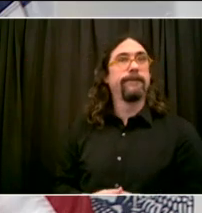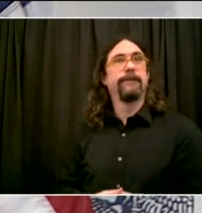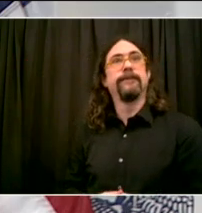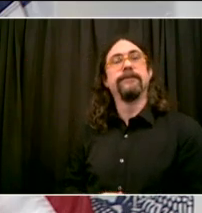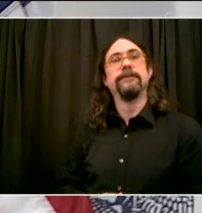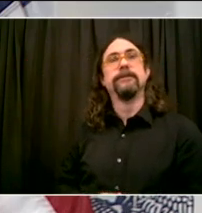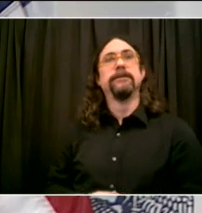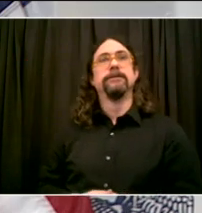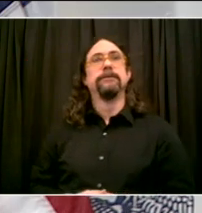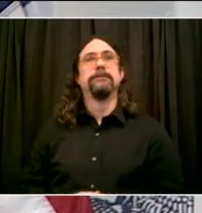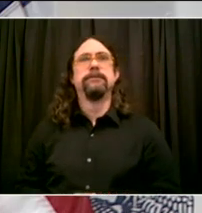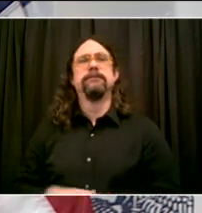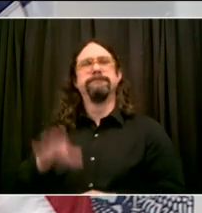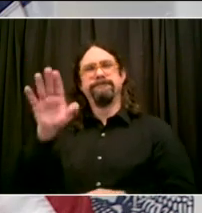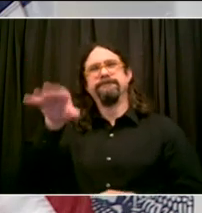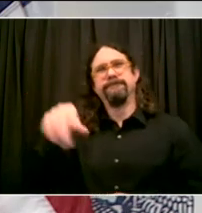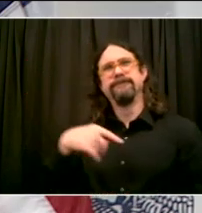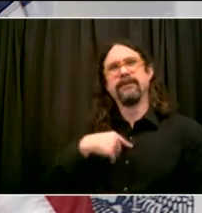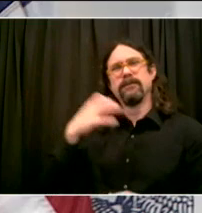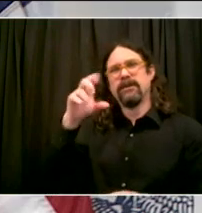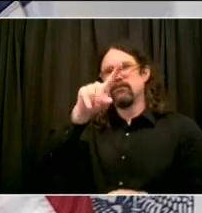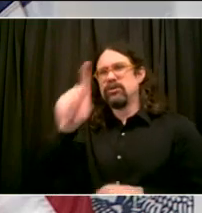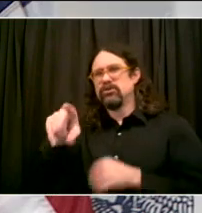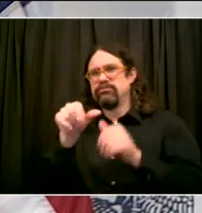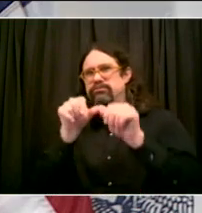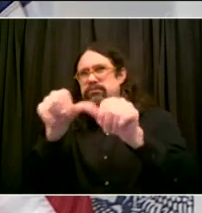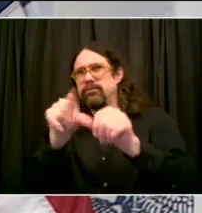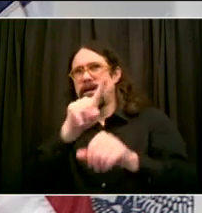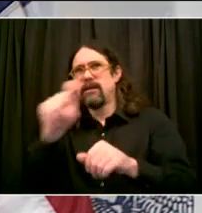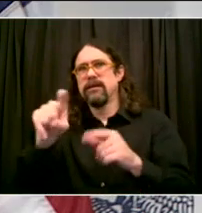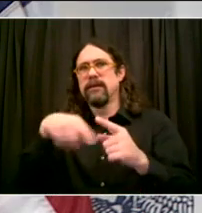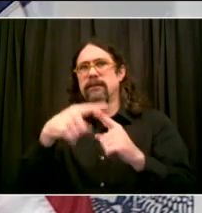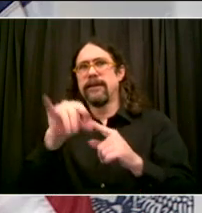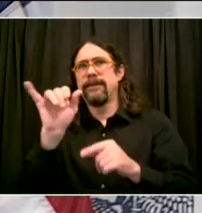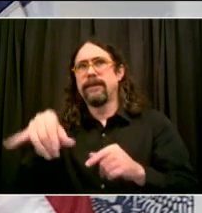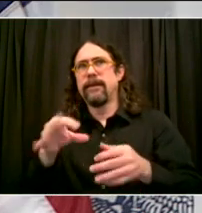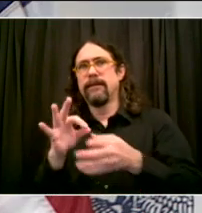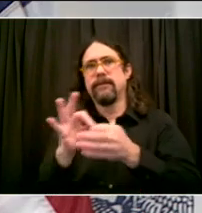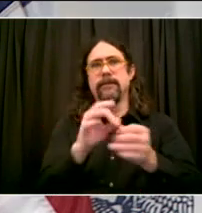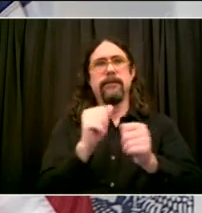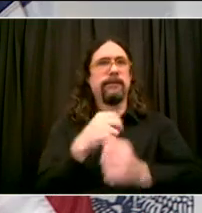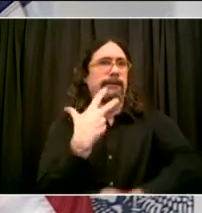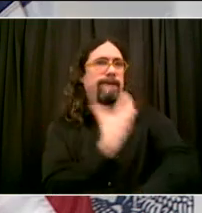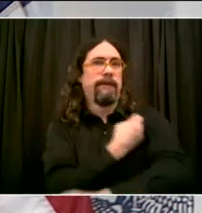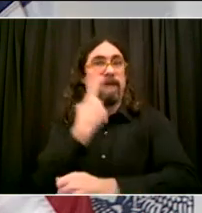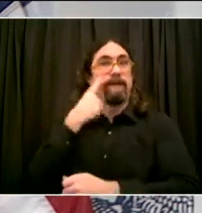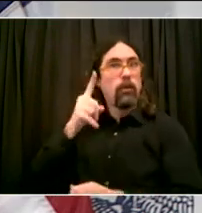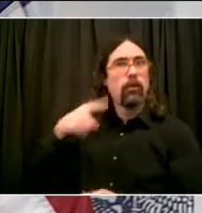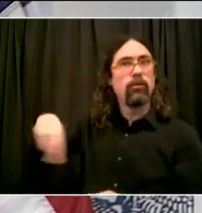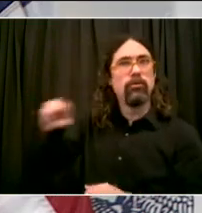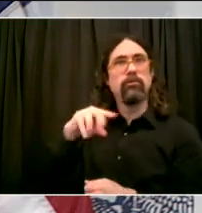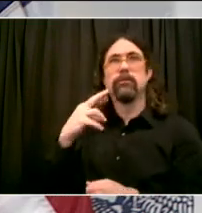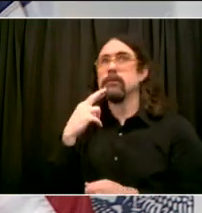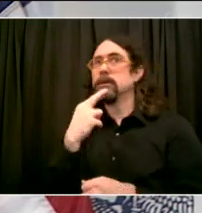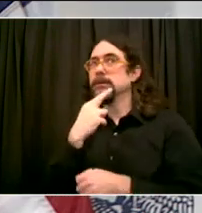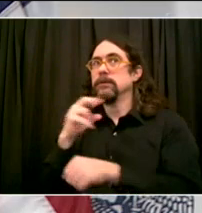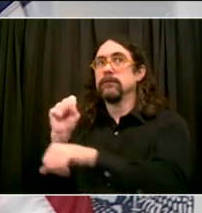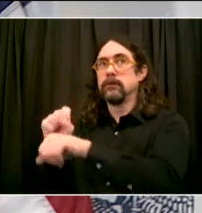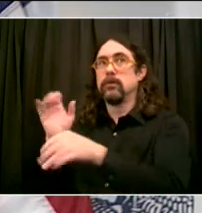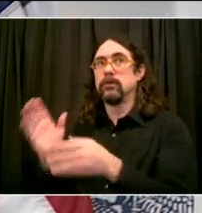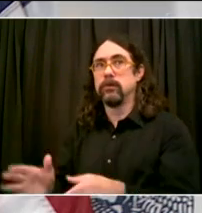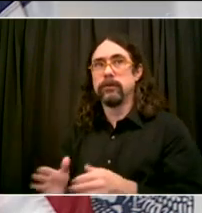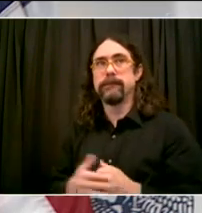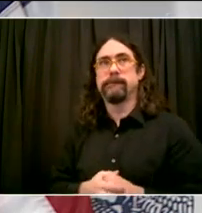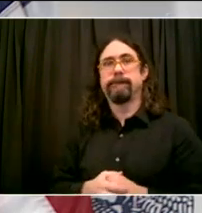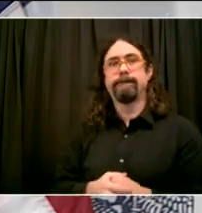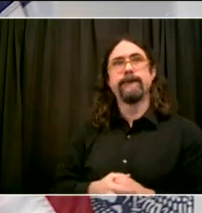their qualification, so I don't know what the mayor can do in this instance to advocate for that. I just did. I just